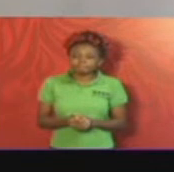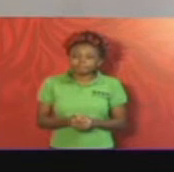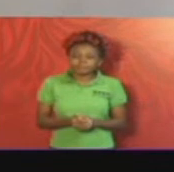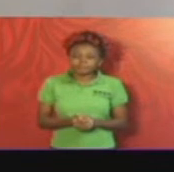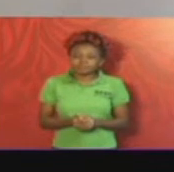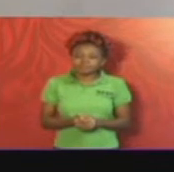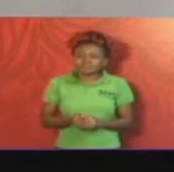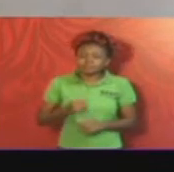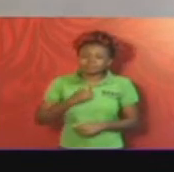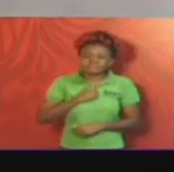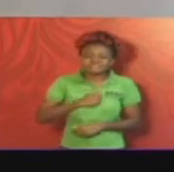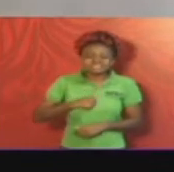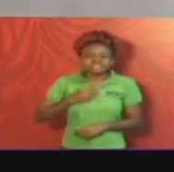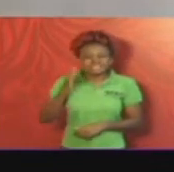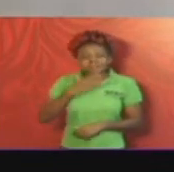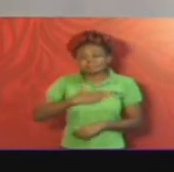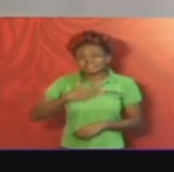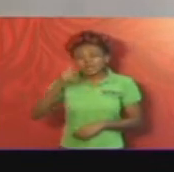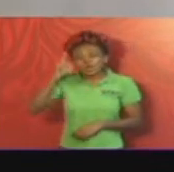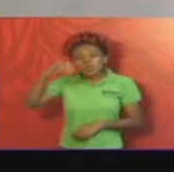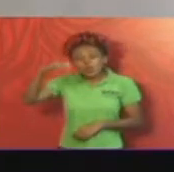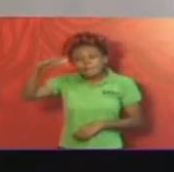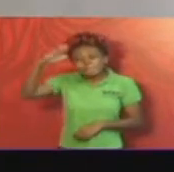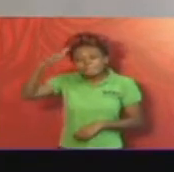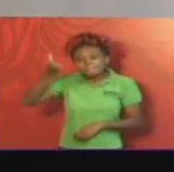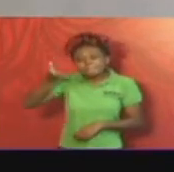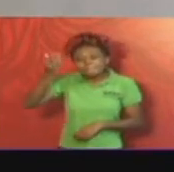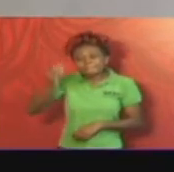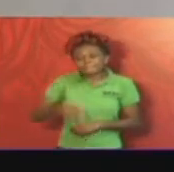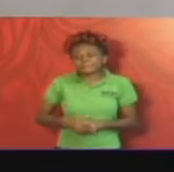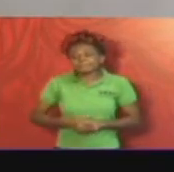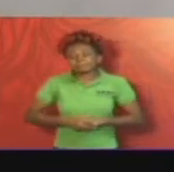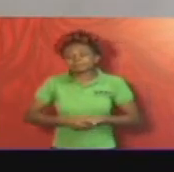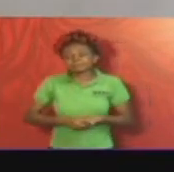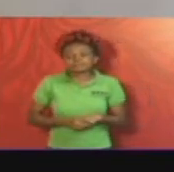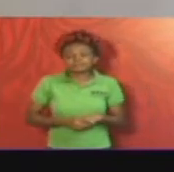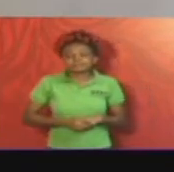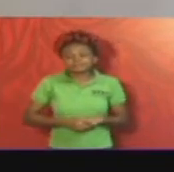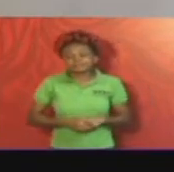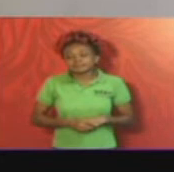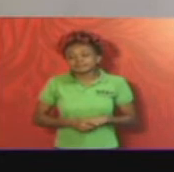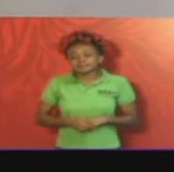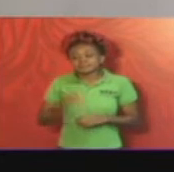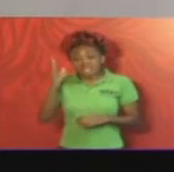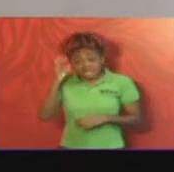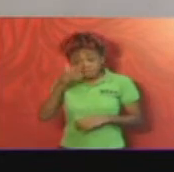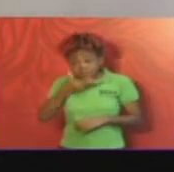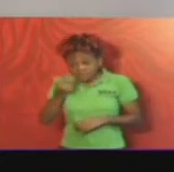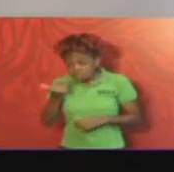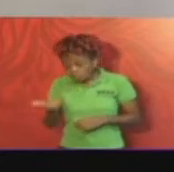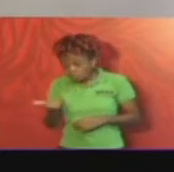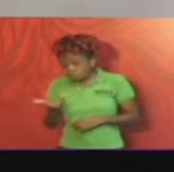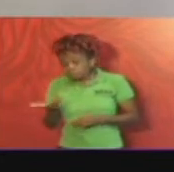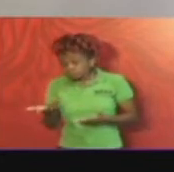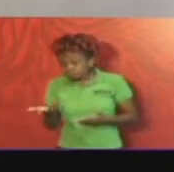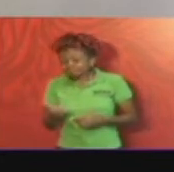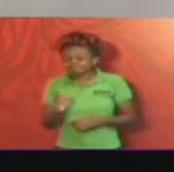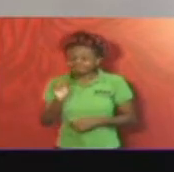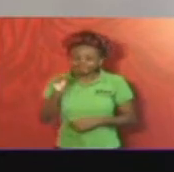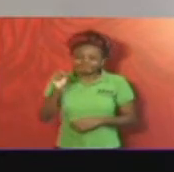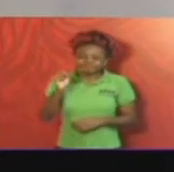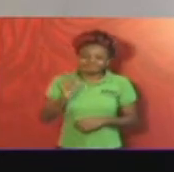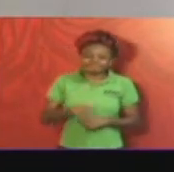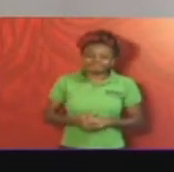raise your volume, please. Or speak a little louder. Now? Yes, thank you very much. Okay, so